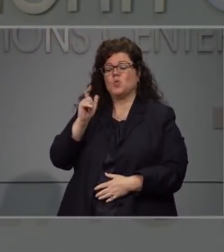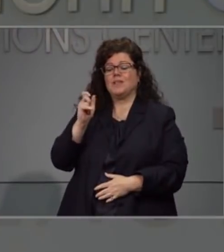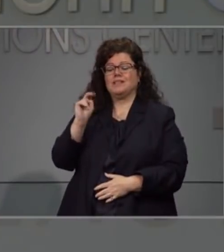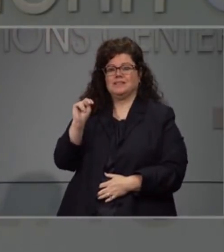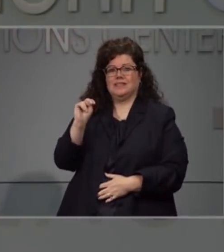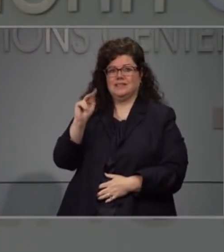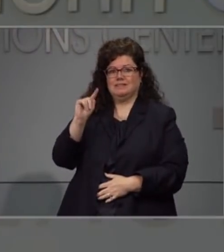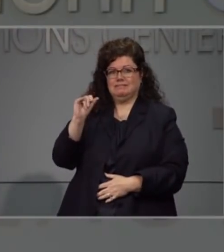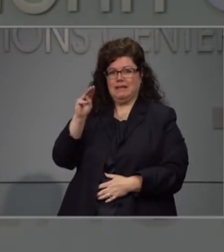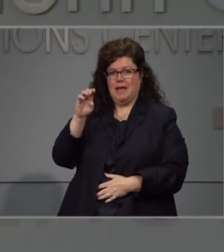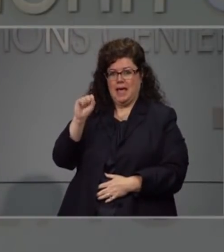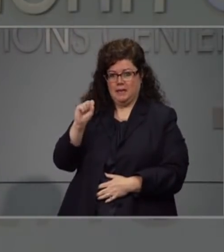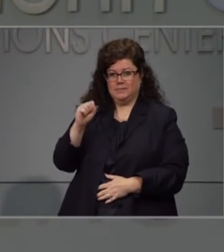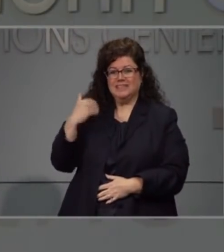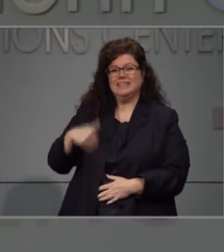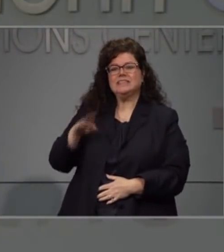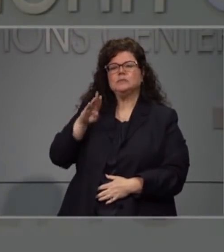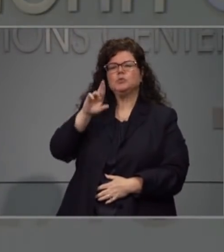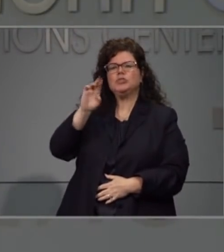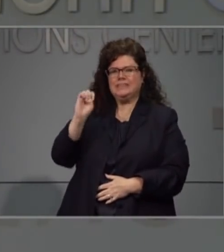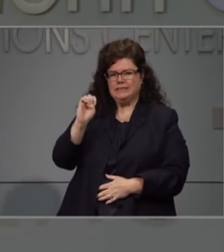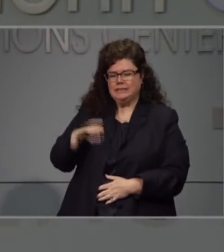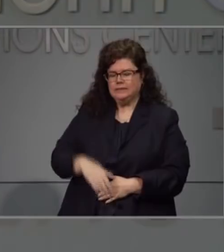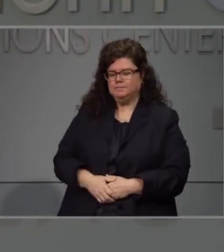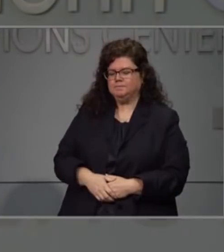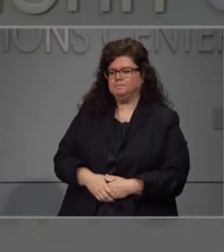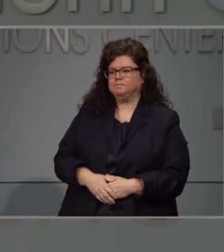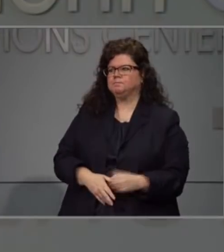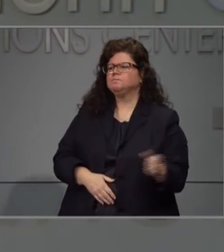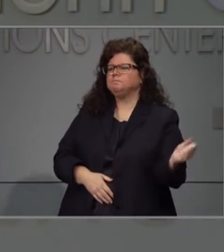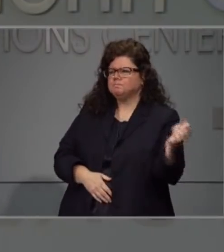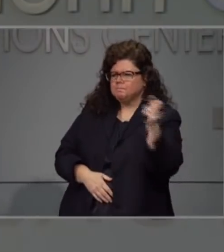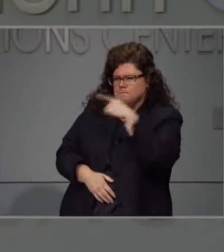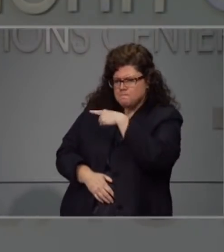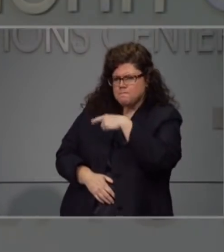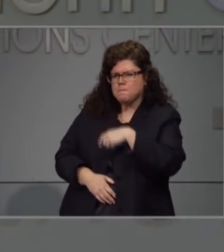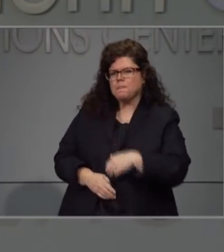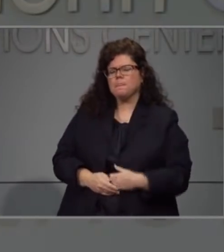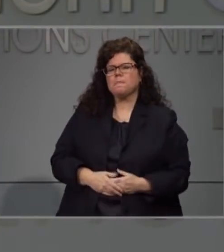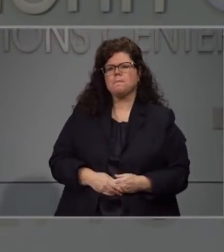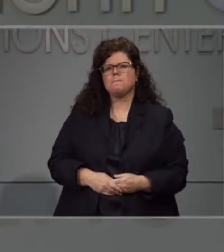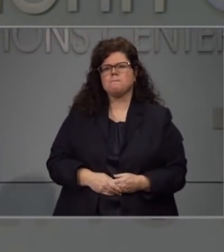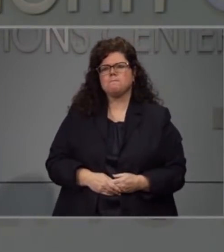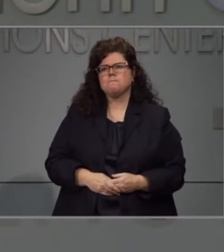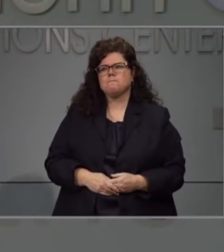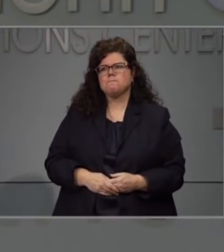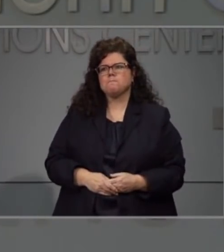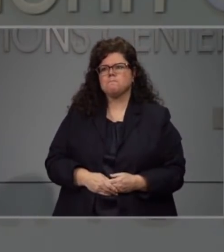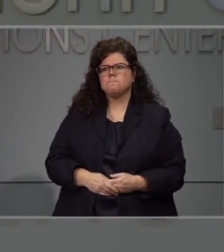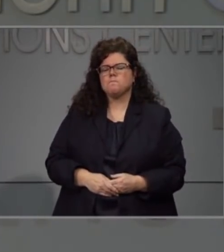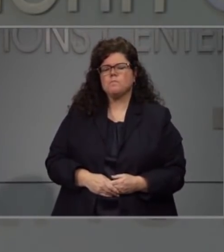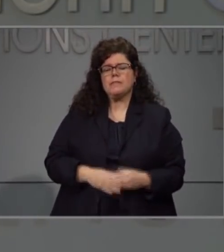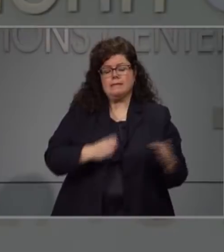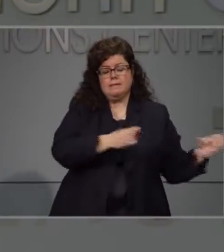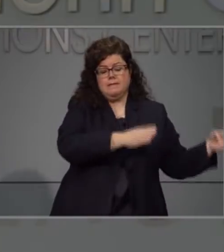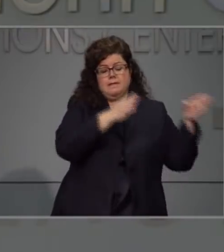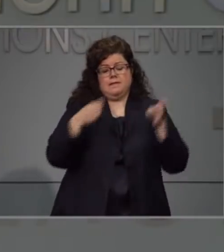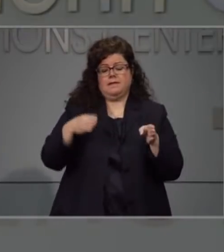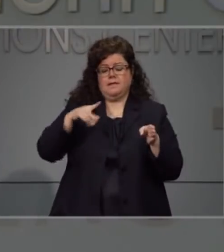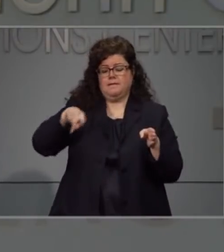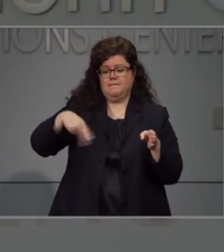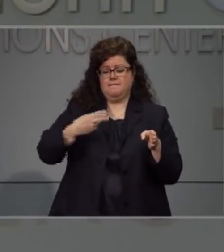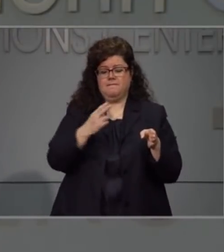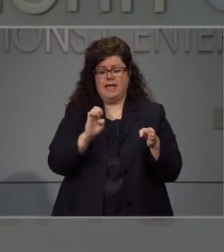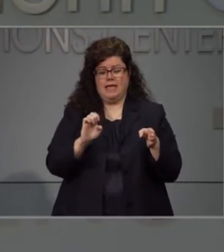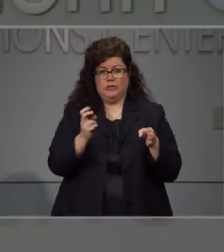Thank you, Governor. This is Bree with the Wilson Times. My question is regard to buffets specifically.